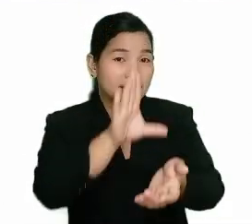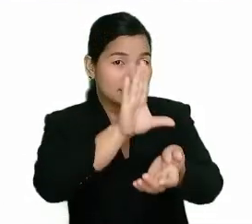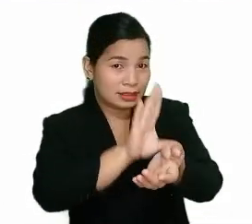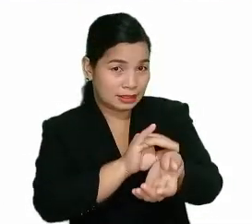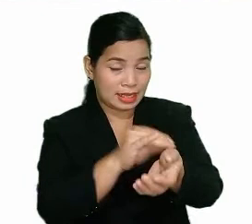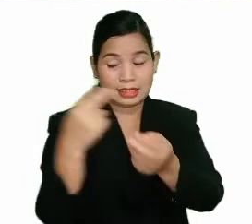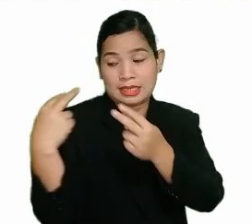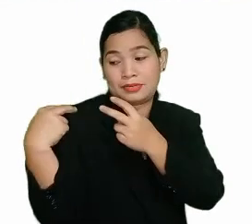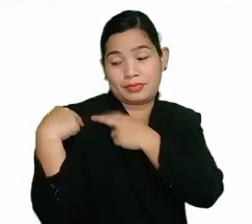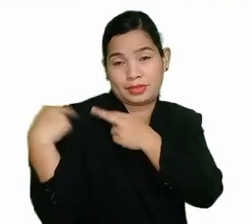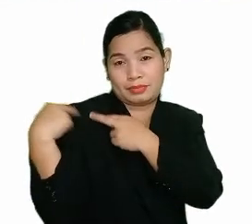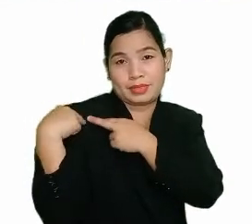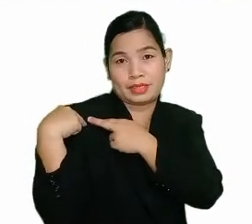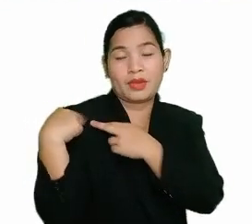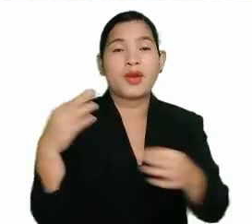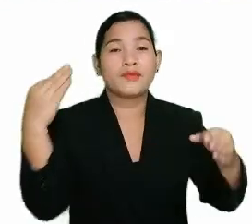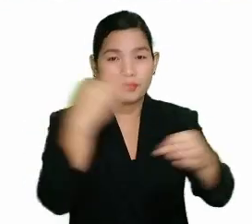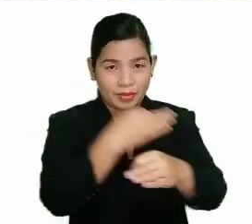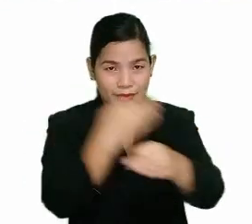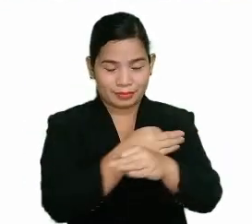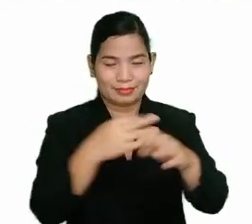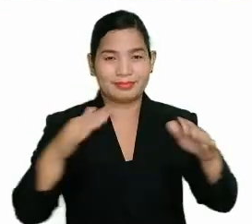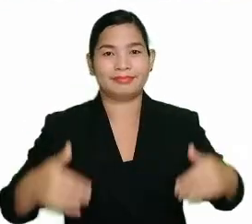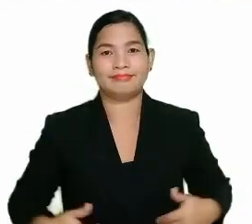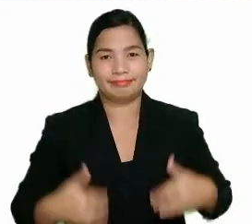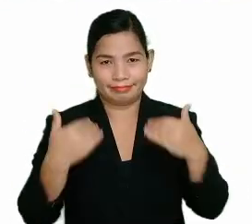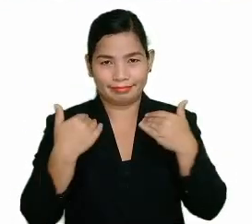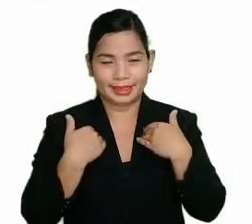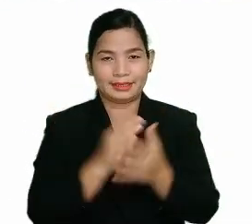what responsible for the different functionalities in the body.